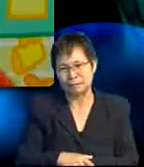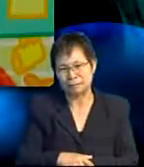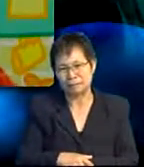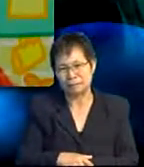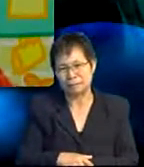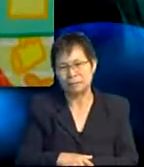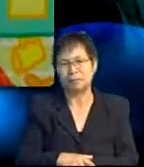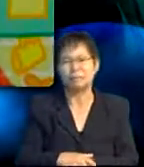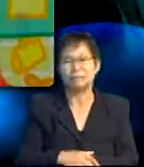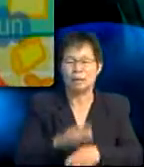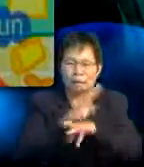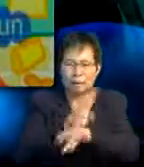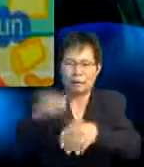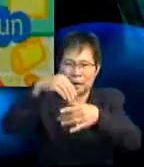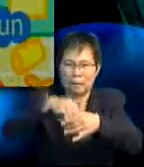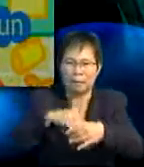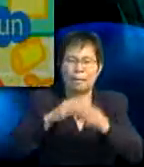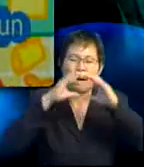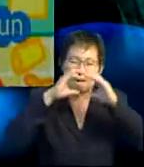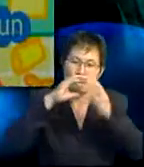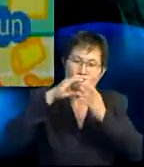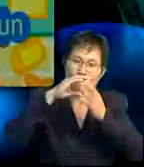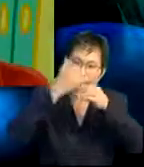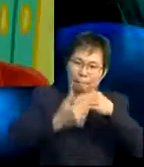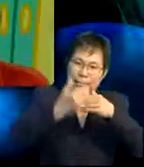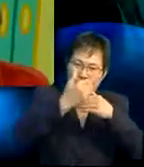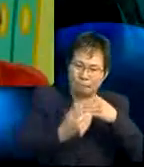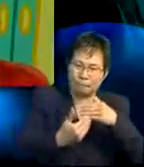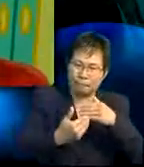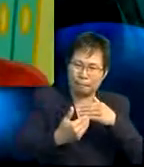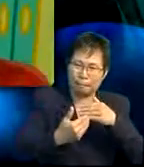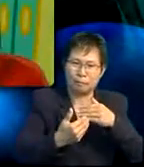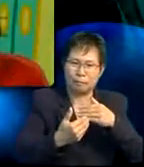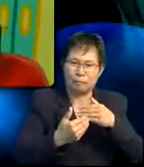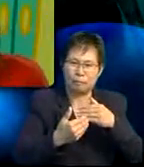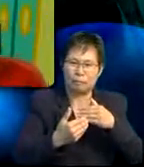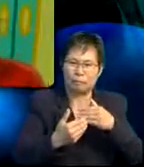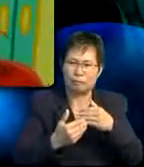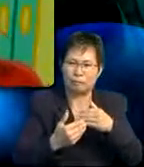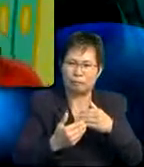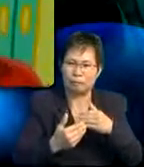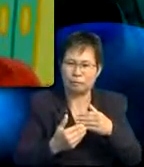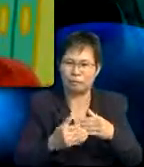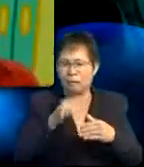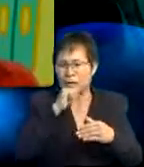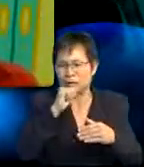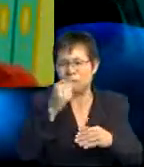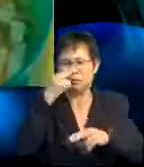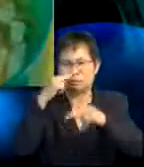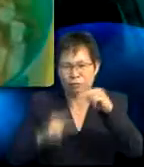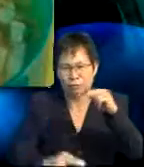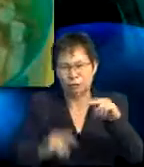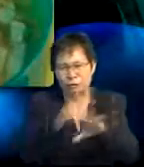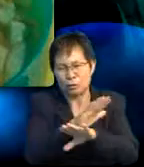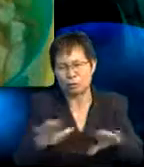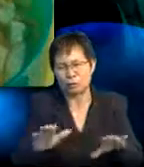Don't put a bug in my bun, Mum. It isn't very much fun, Mum.